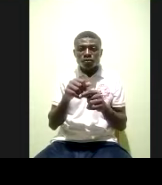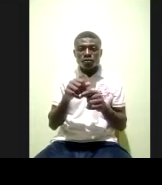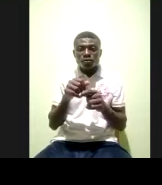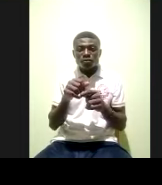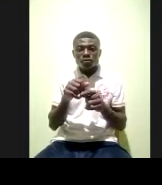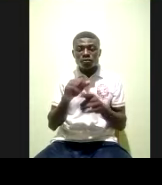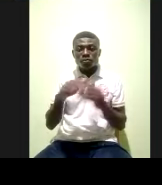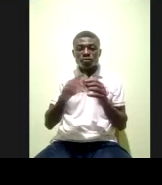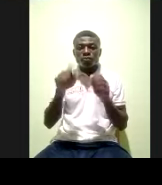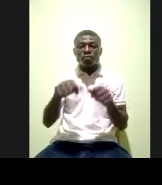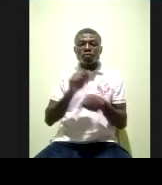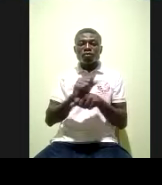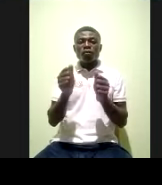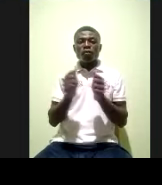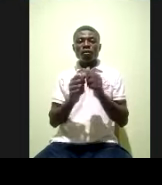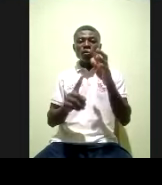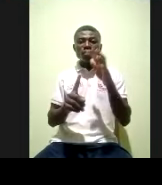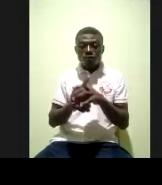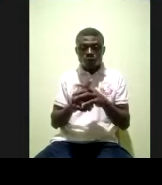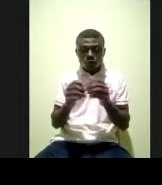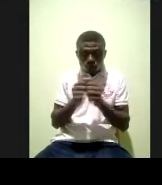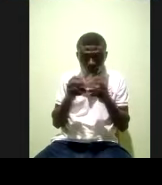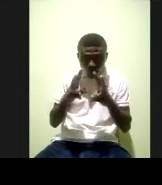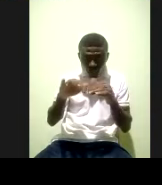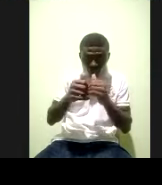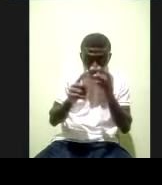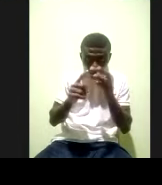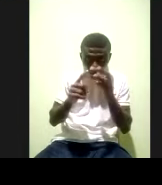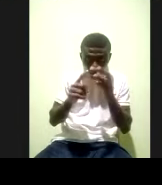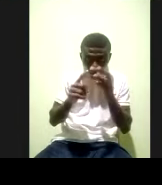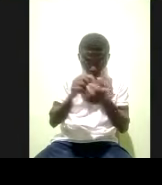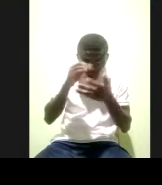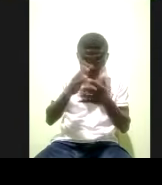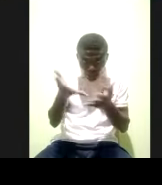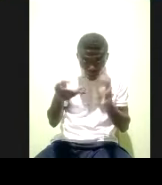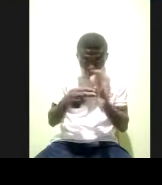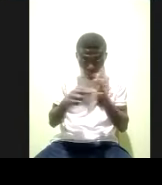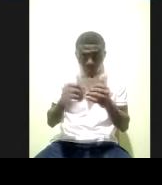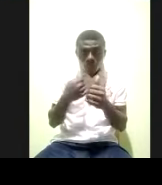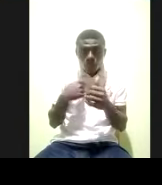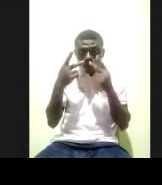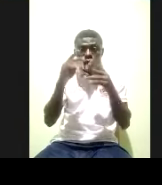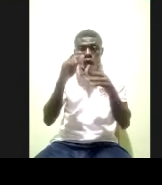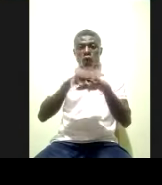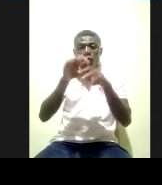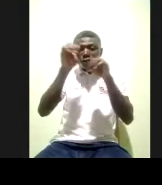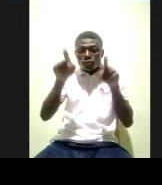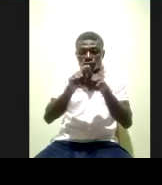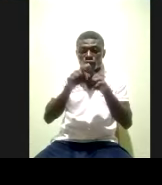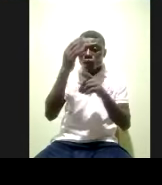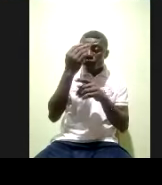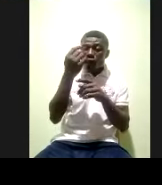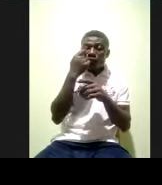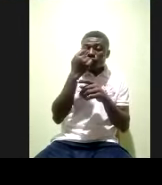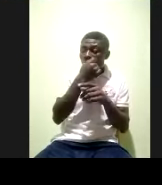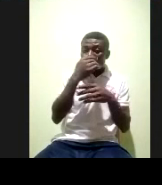being appeared, which the way it is appearing to the student there, because of the visual processing issues.